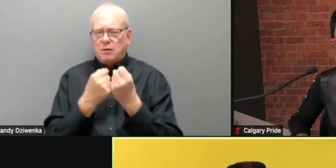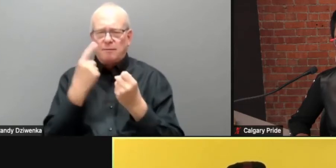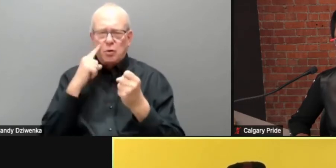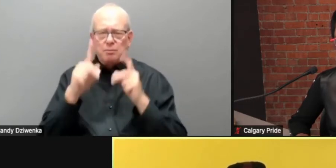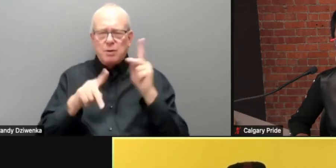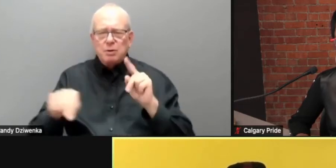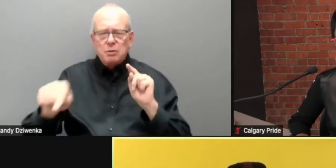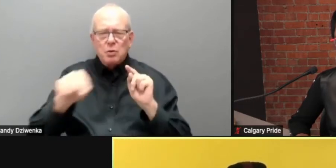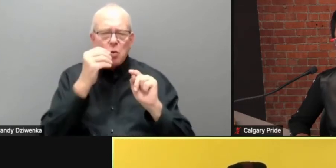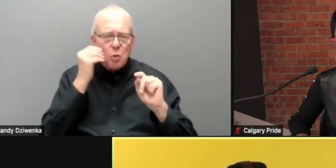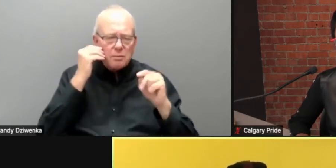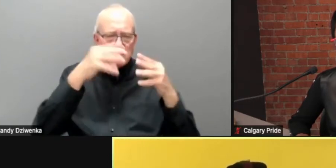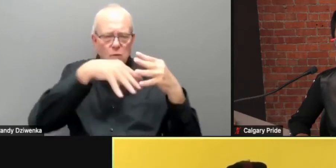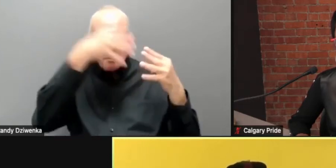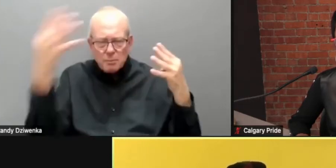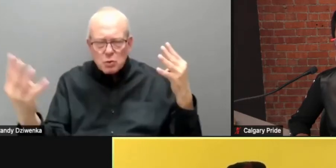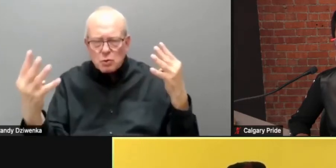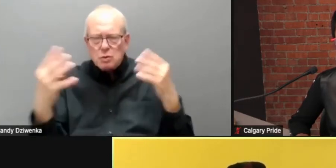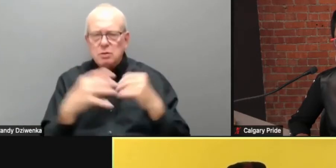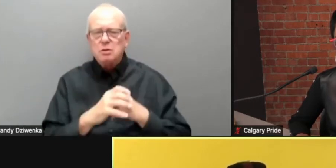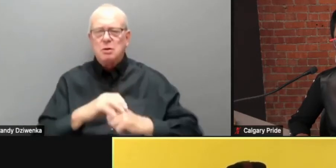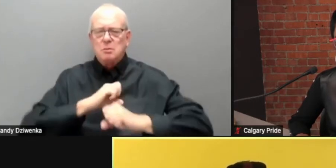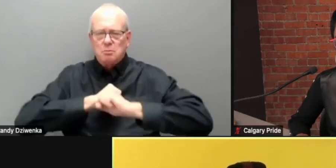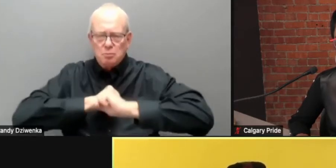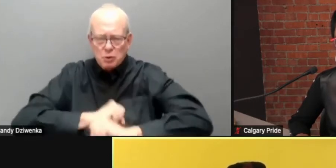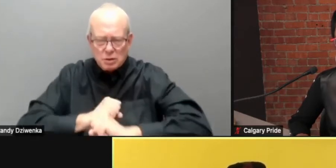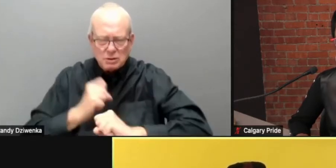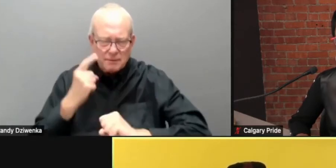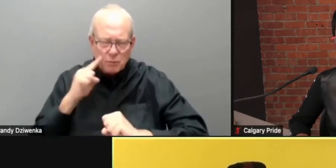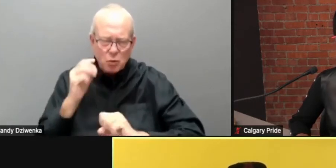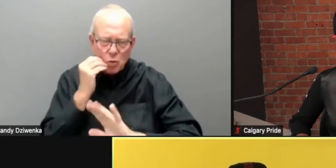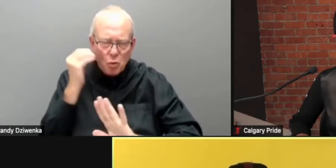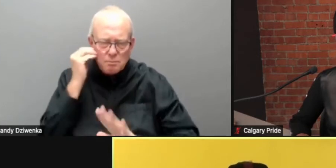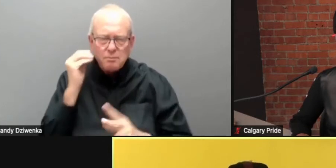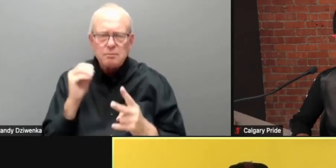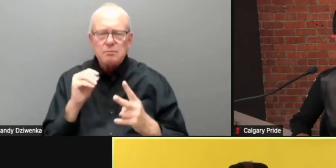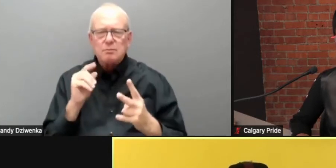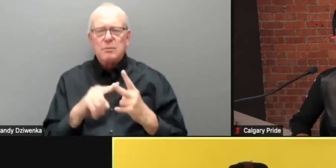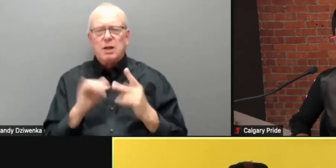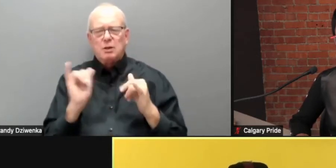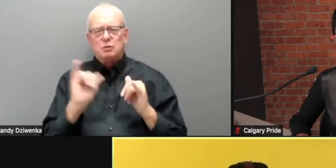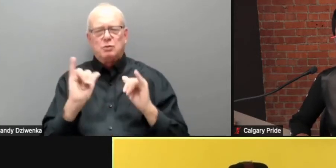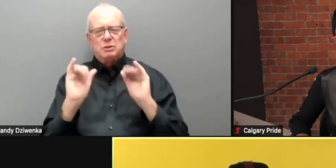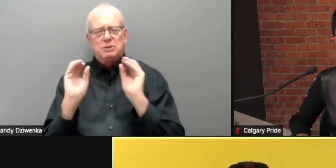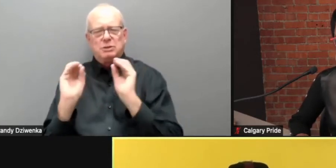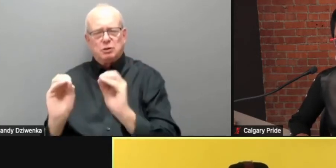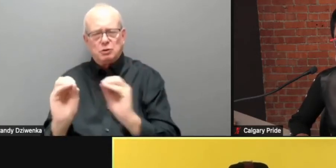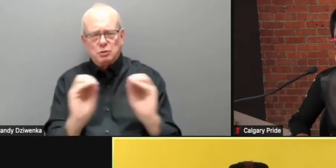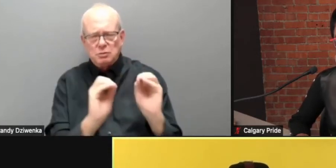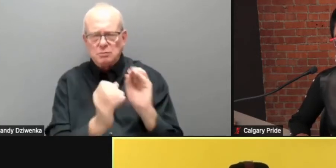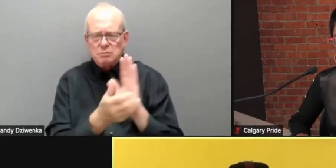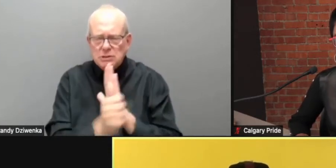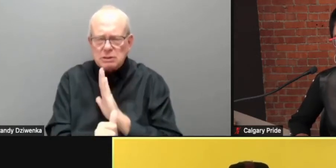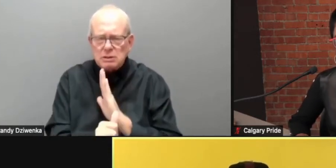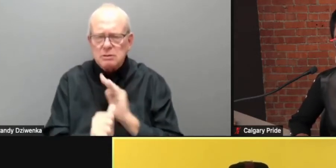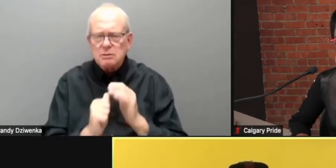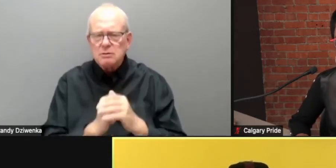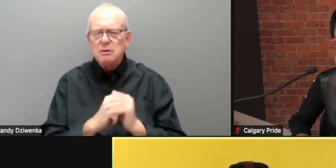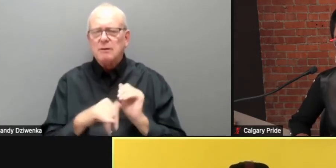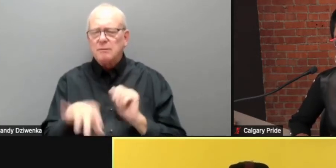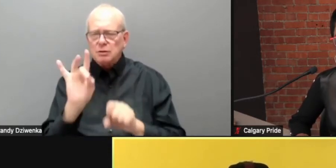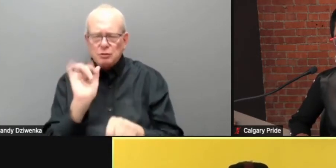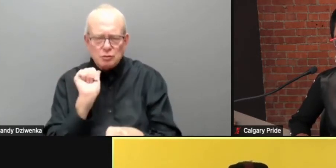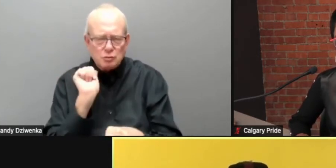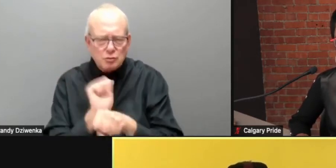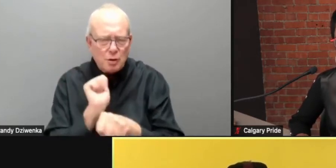trying to build their skills, give them job opportunities, and empower them. So a lot of work still needs to be